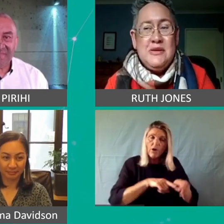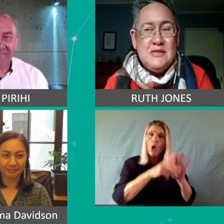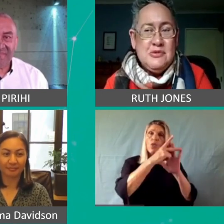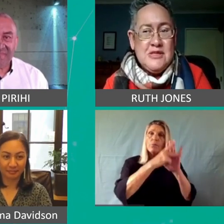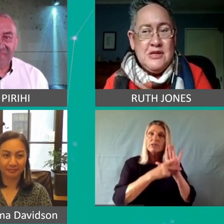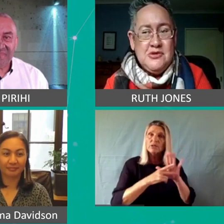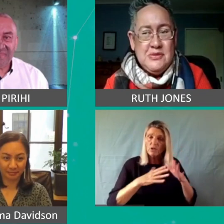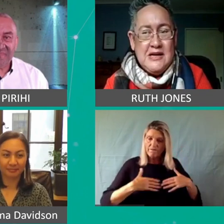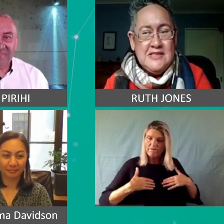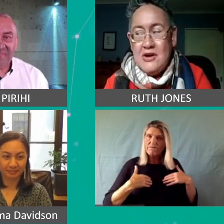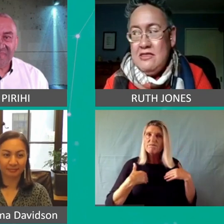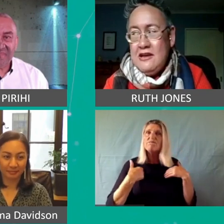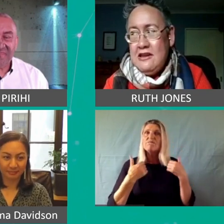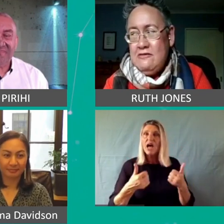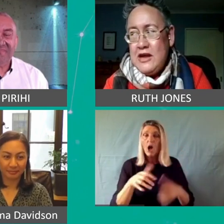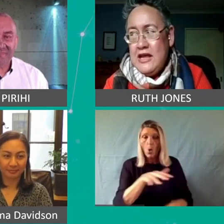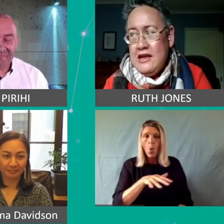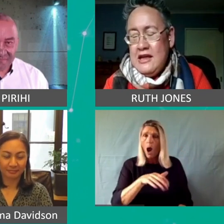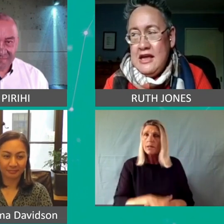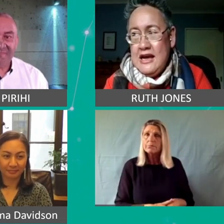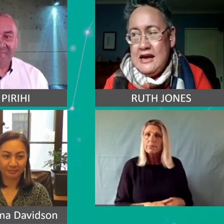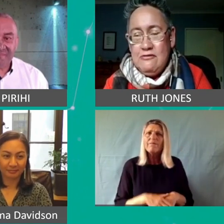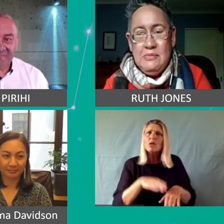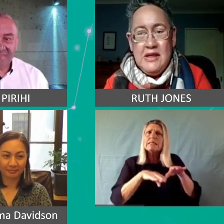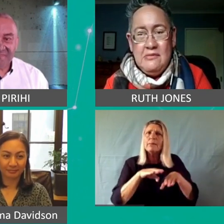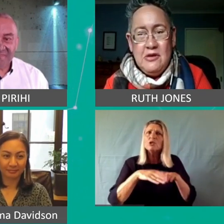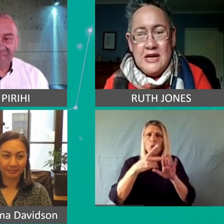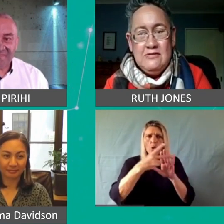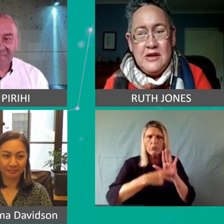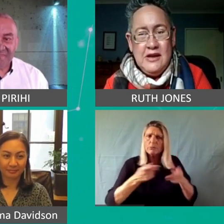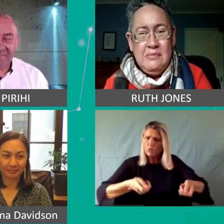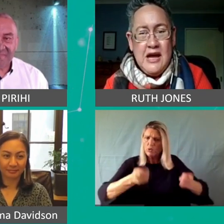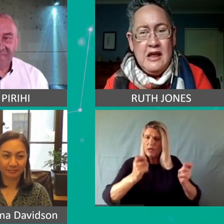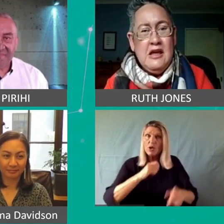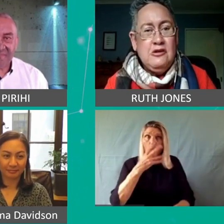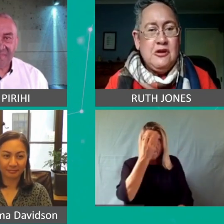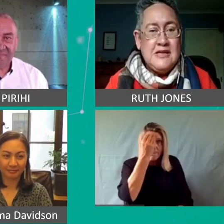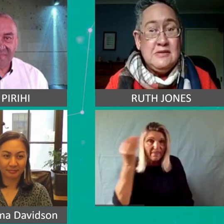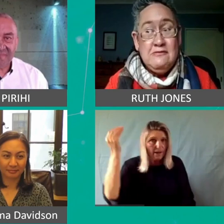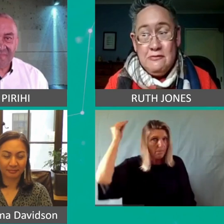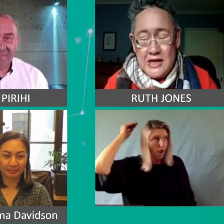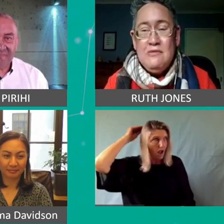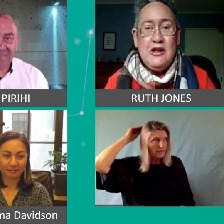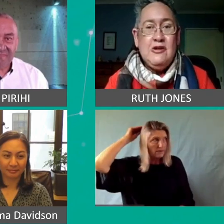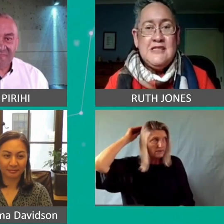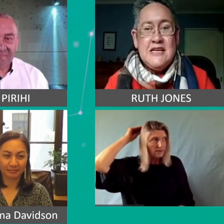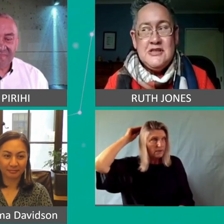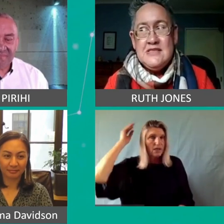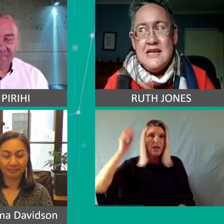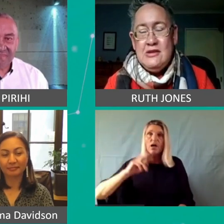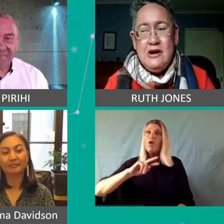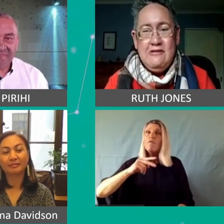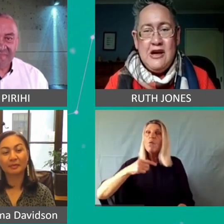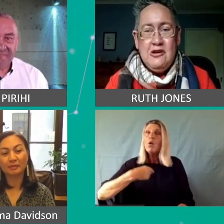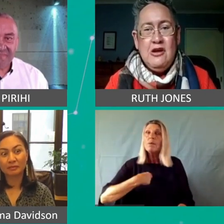like the principles that we talked about. So I think that if we bear that in mind, if we think about the for me, the Māori organisations